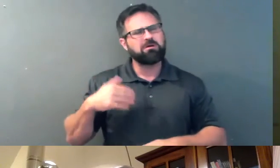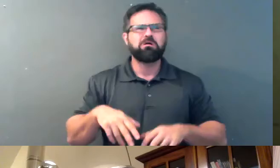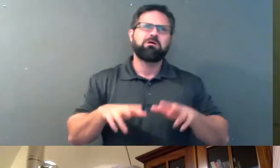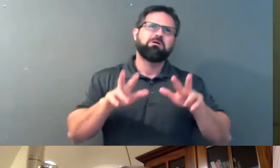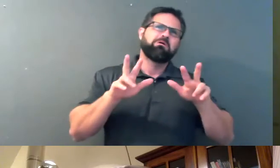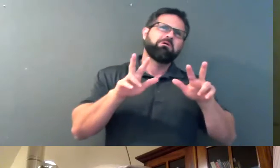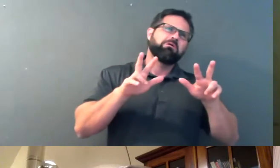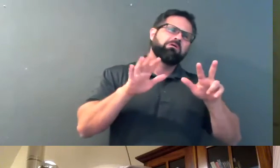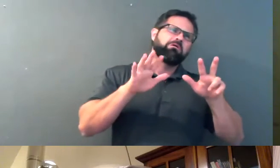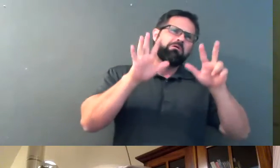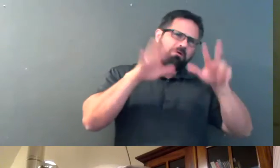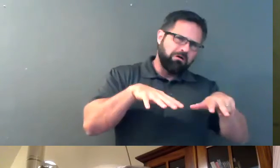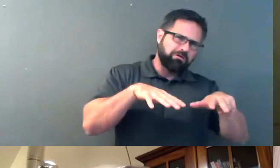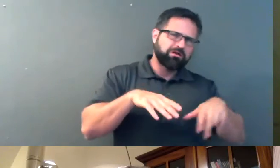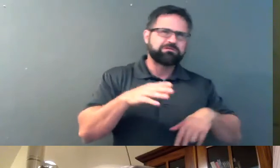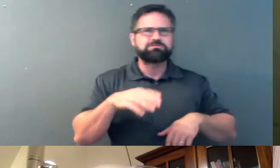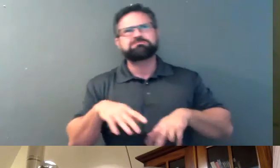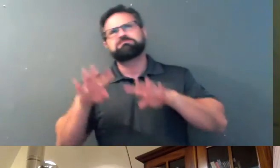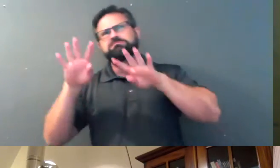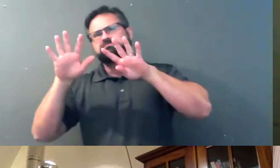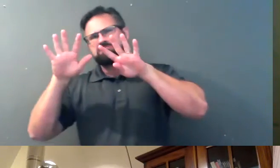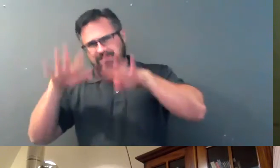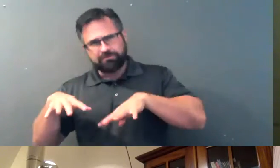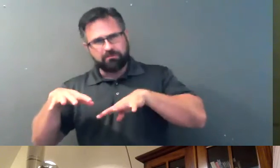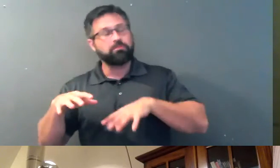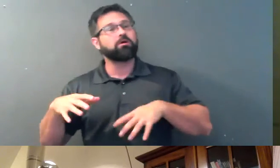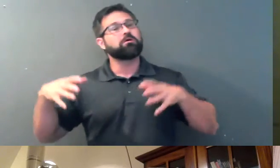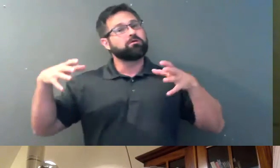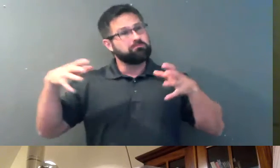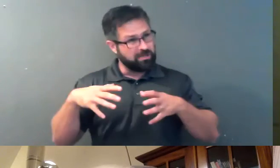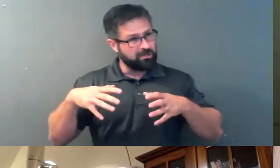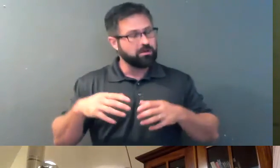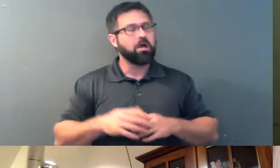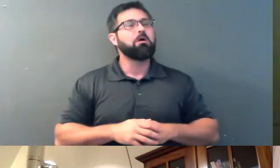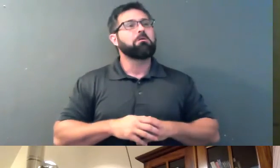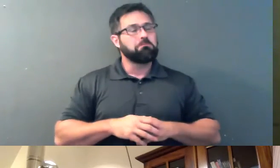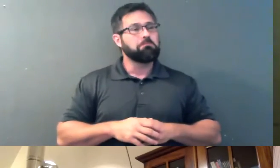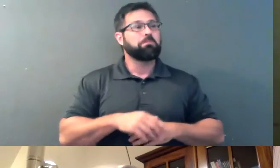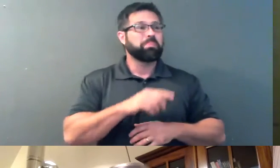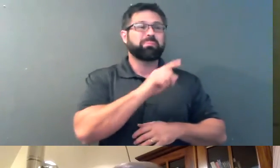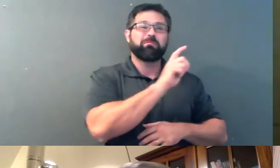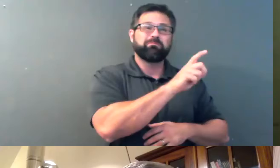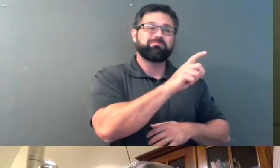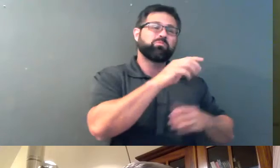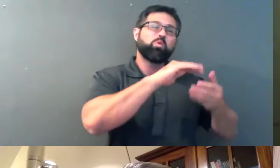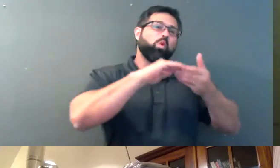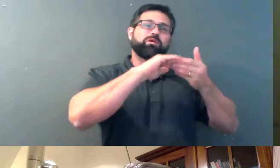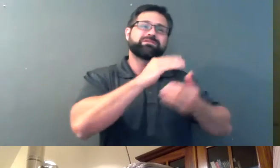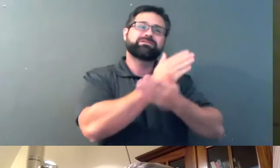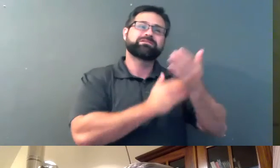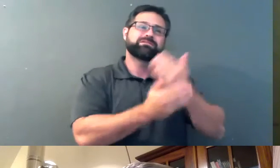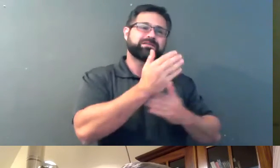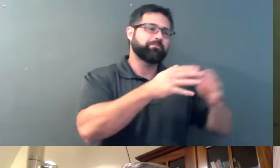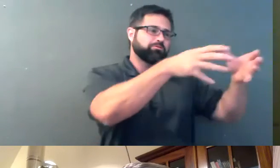August/September this year, we were addressed by some organizations of persons with disabilities and